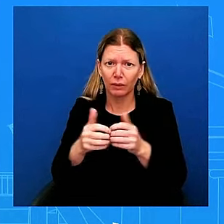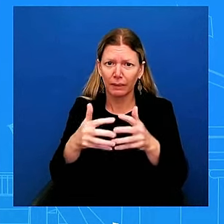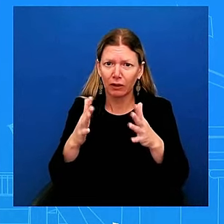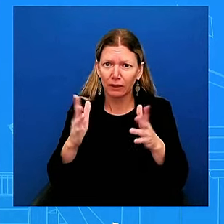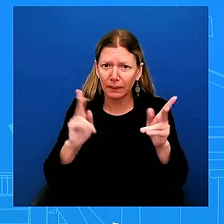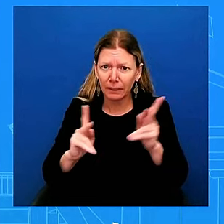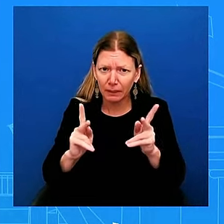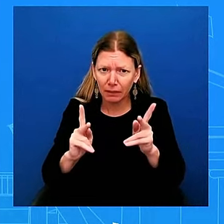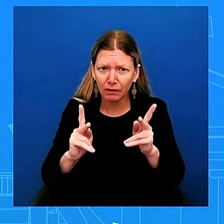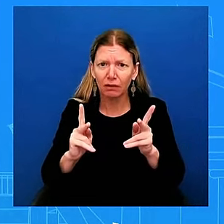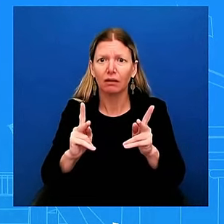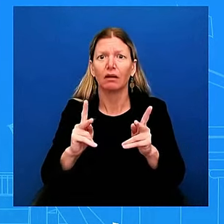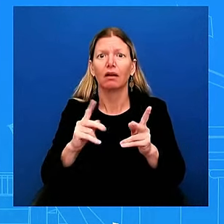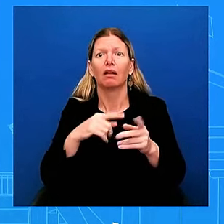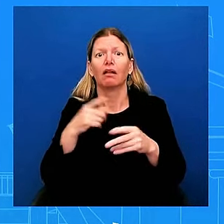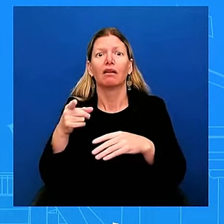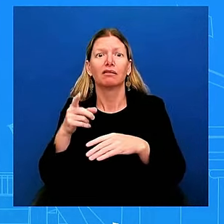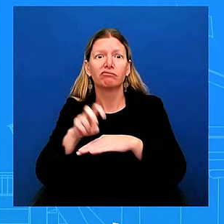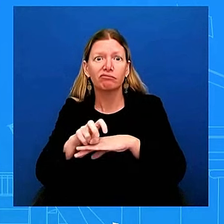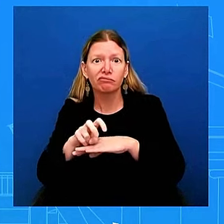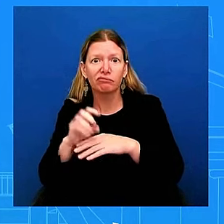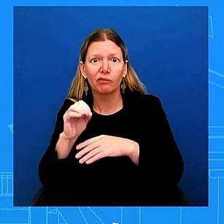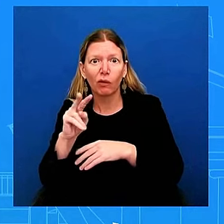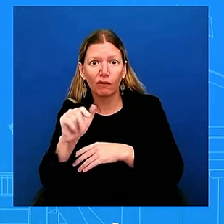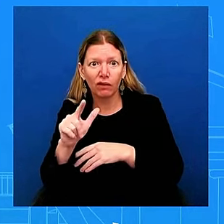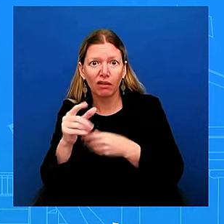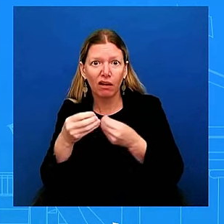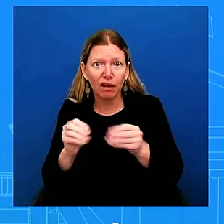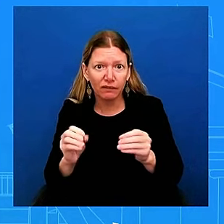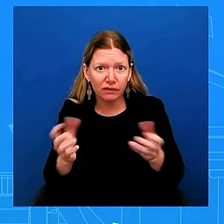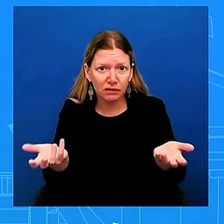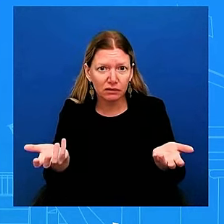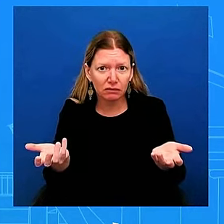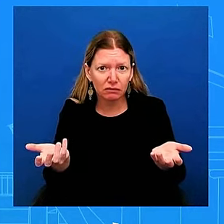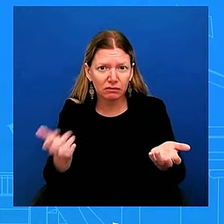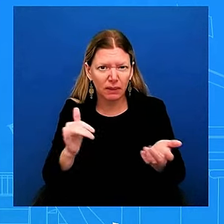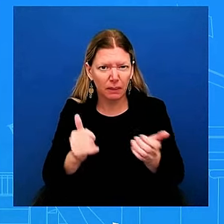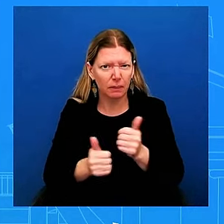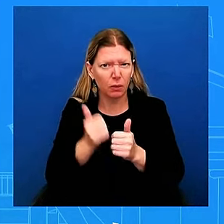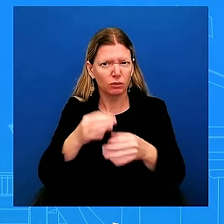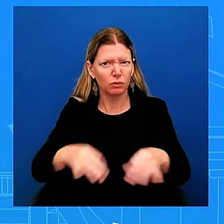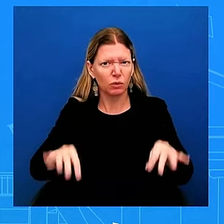most important tools to use, important places